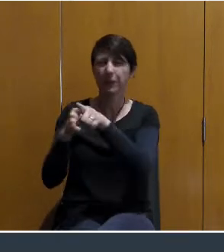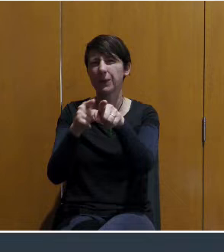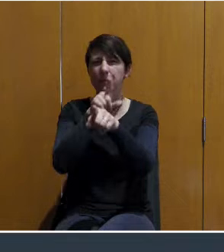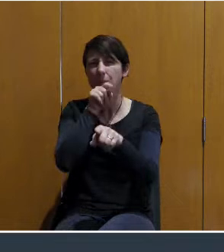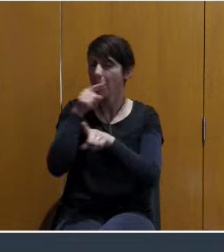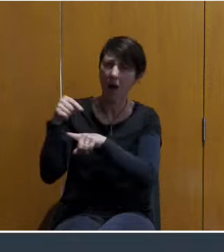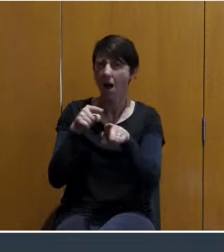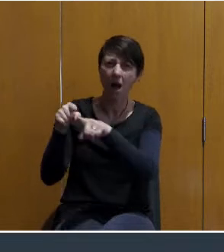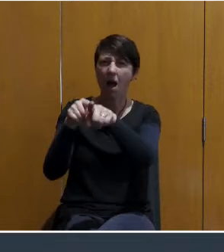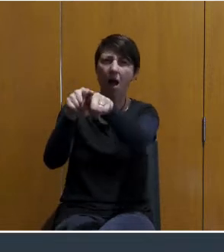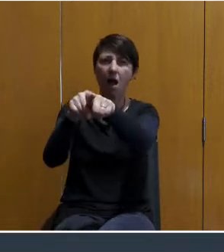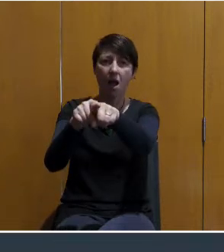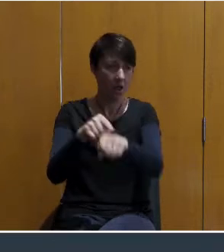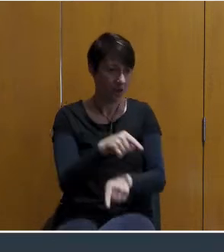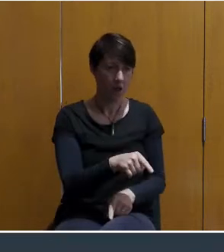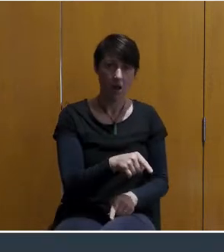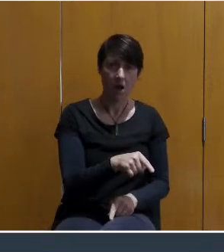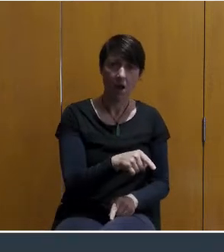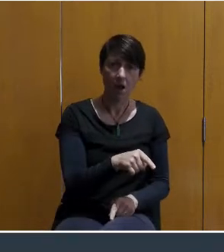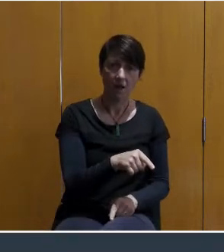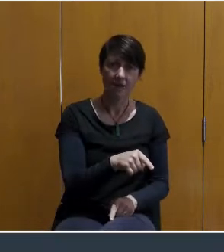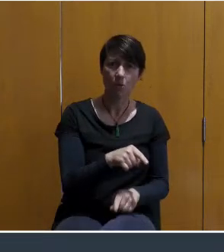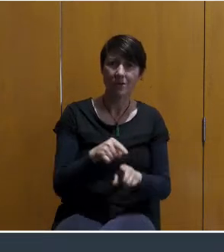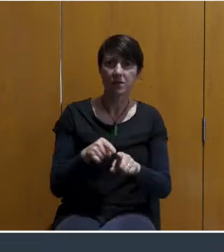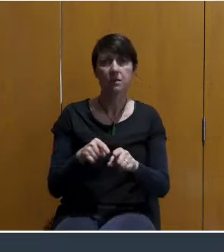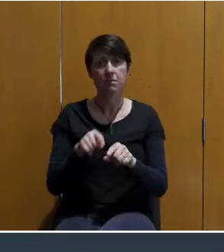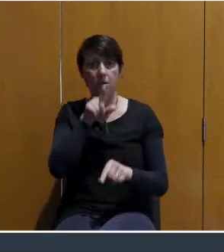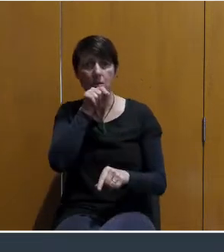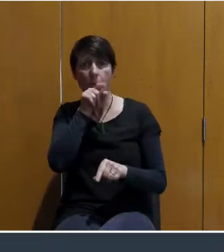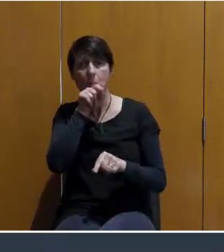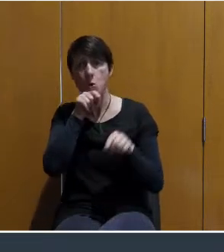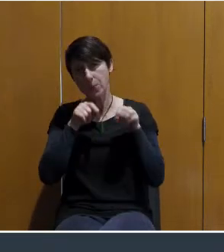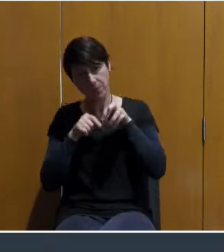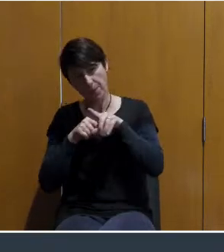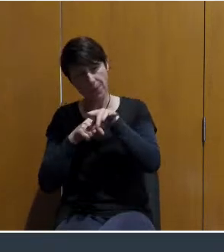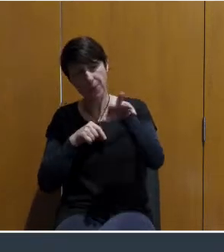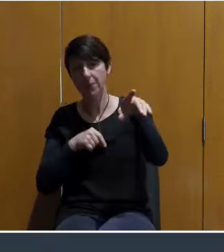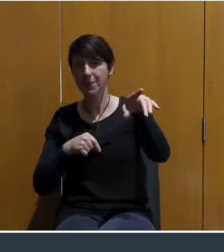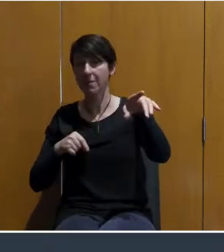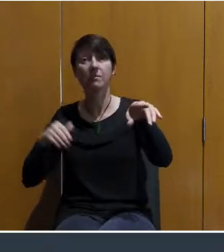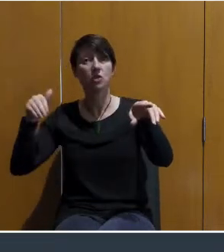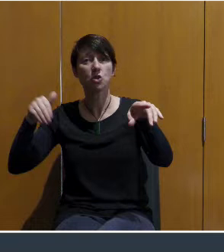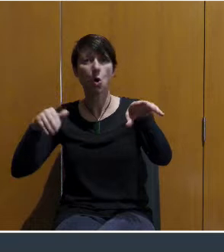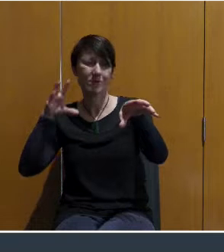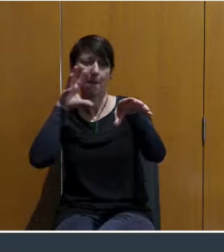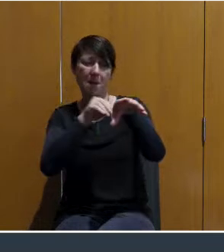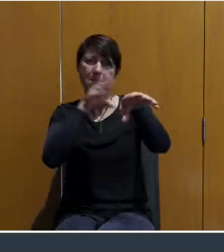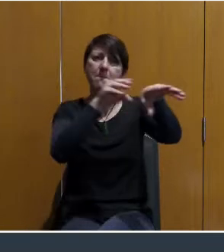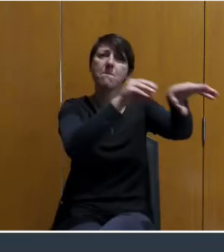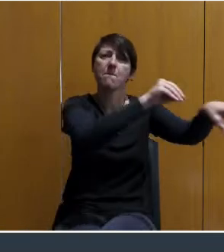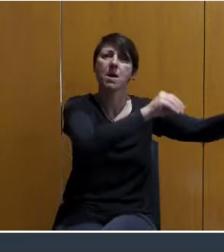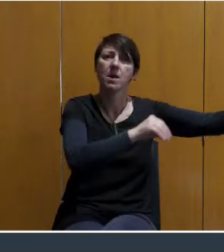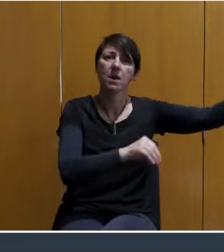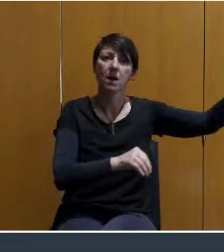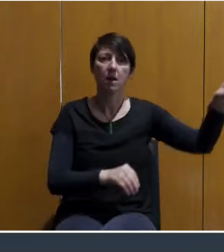dog was snapping at their tails and chasing them into the water. This continued for half an hour until the